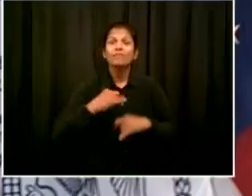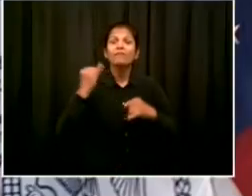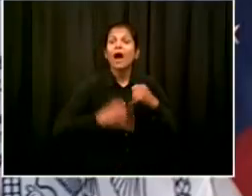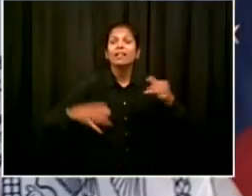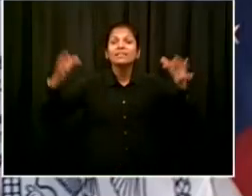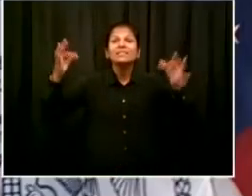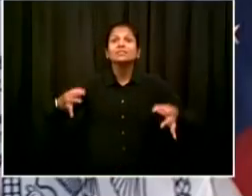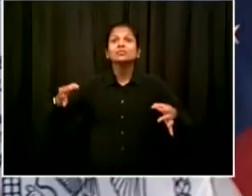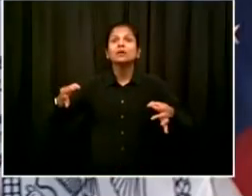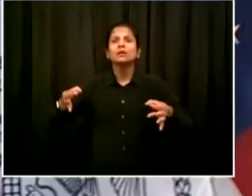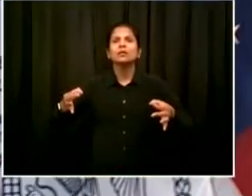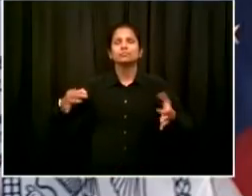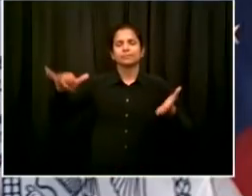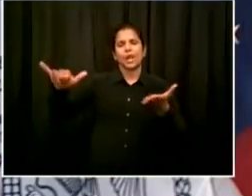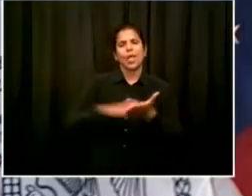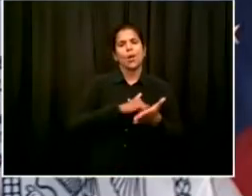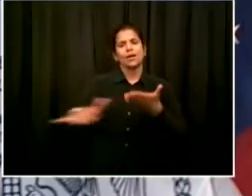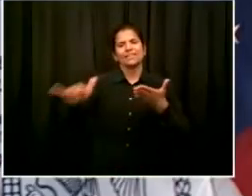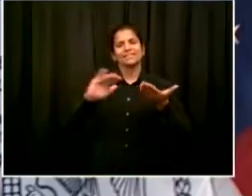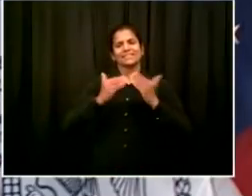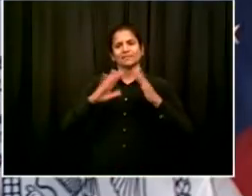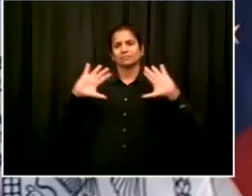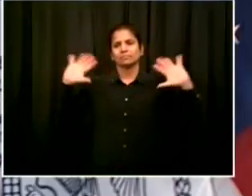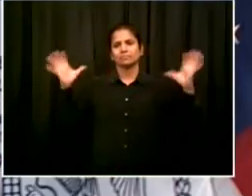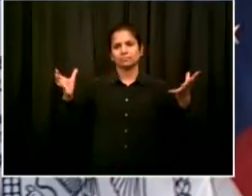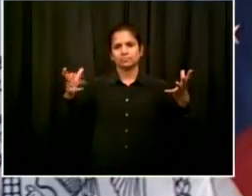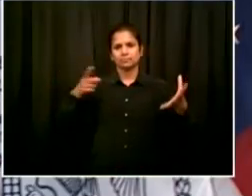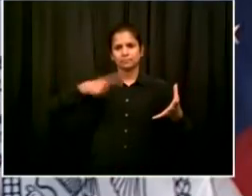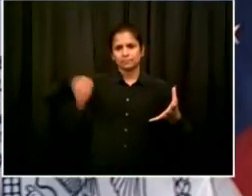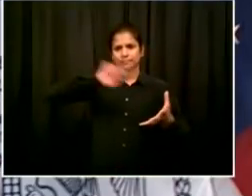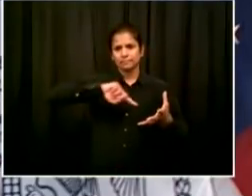Last two for today. Next we have Gersh from Streets Blog.